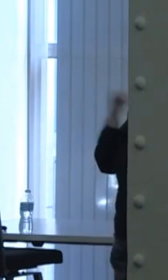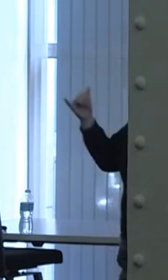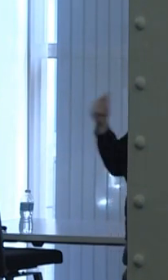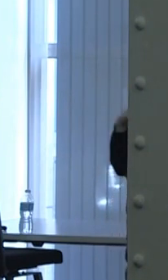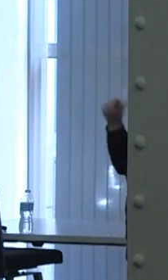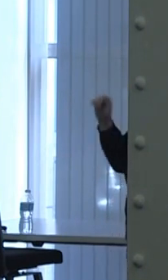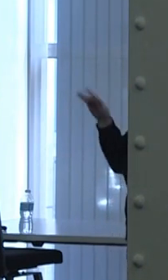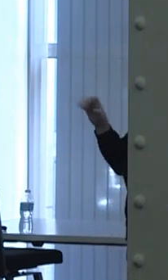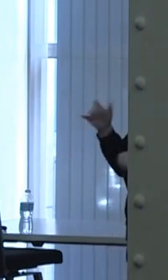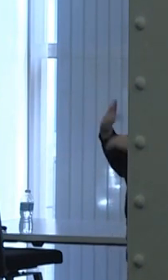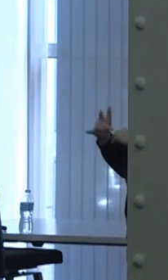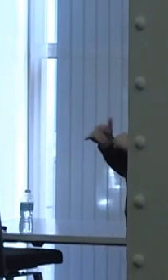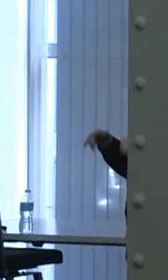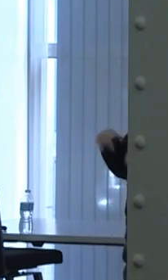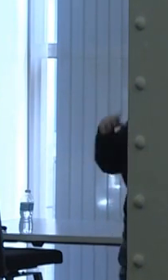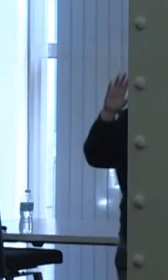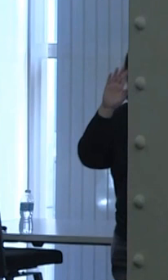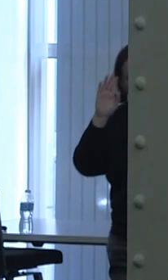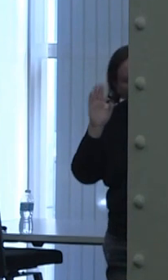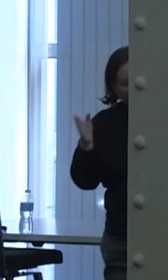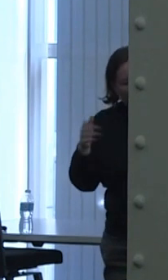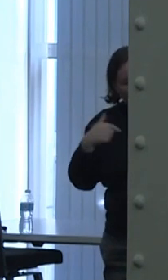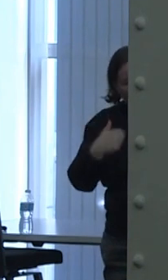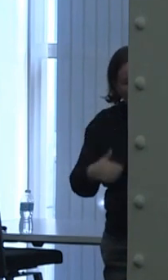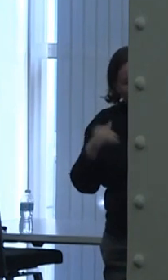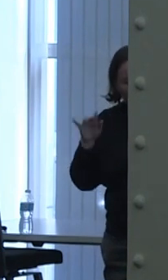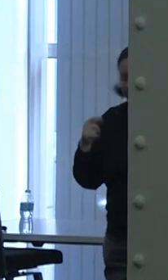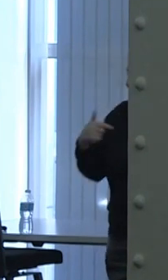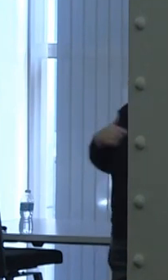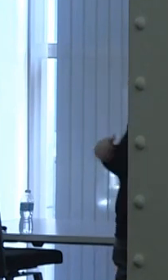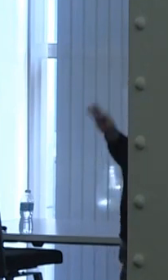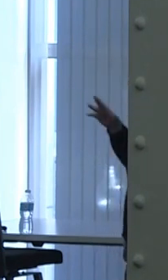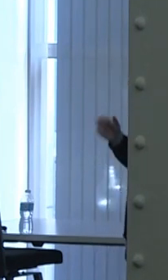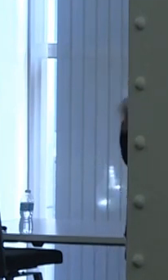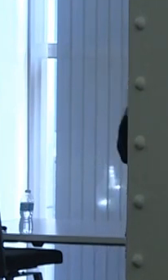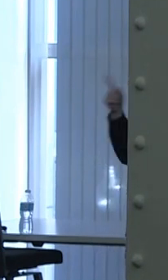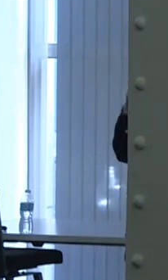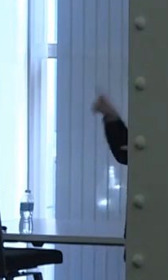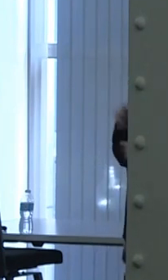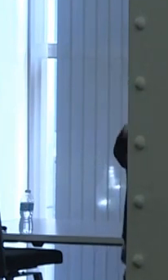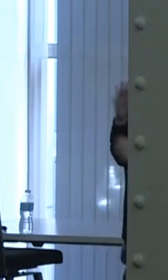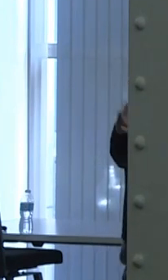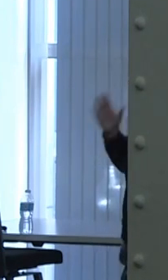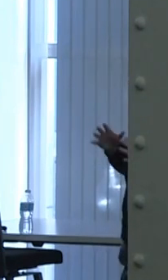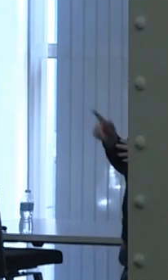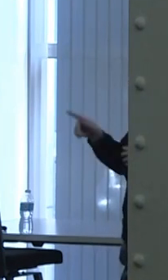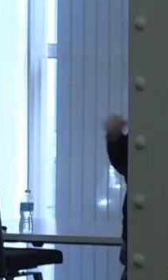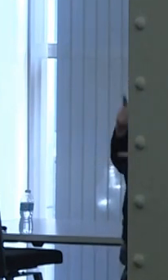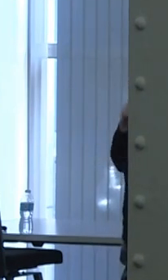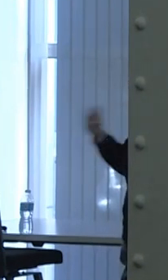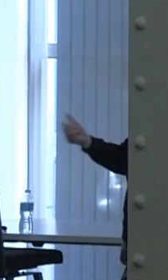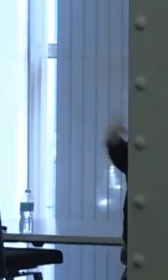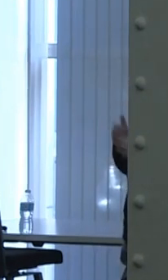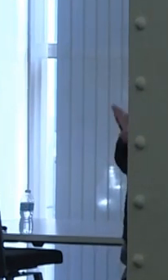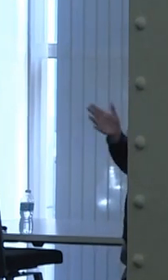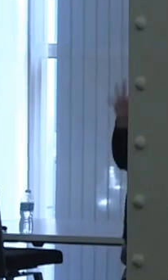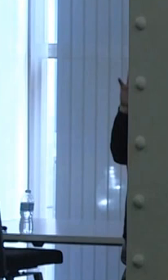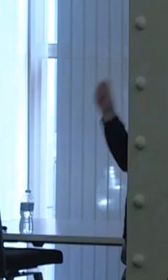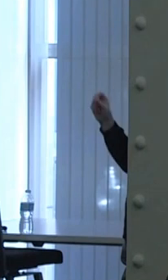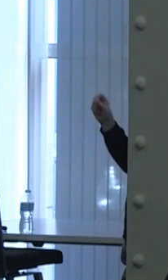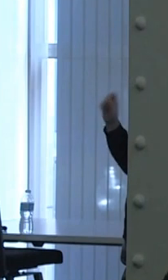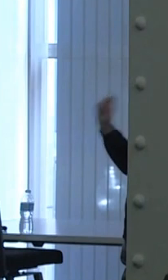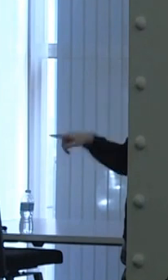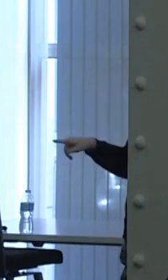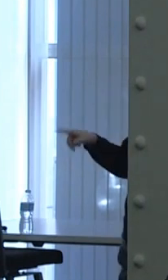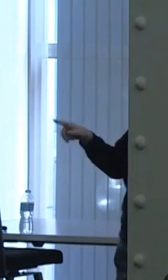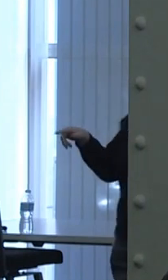And she said, "This is Alice." And I said, "Hi, my name is Rebecca Cokley and I'm calling on behalf of the White House. Do you have any interest in serving the president?"